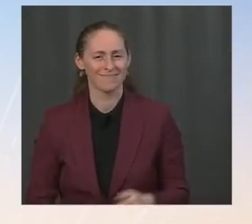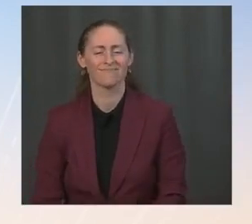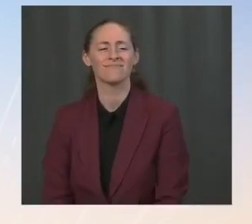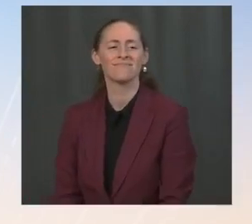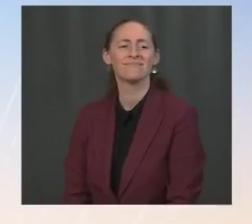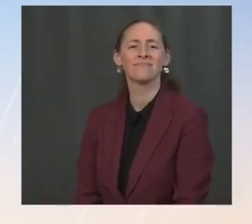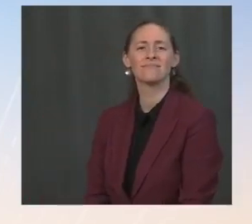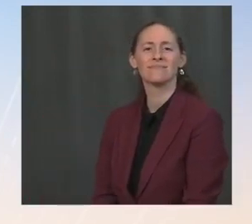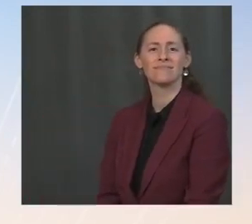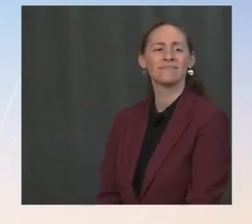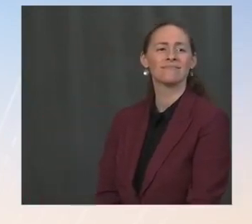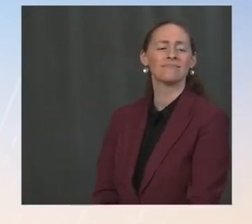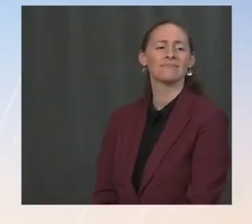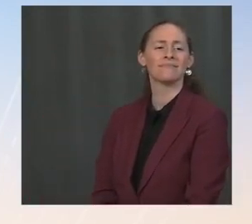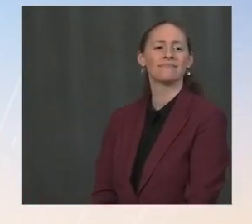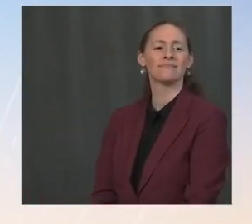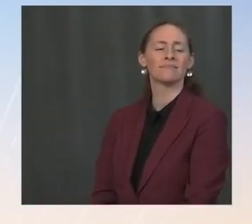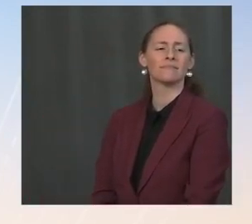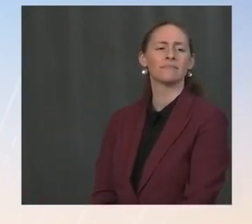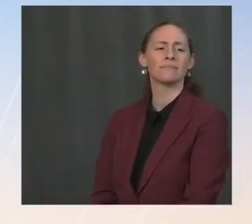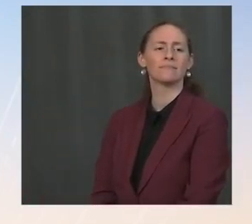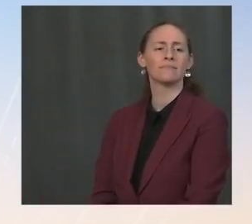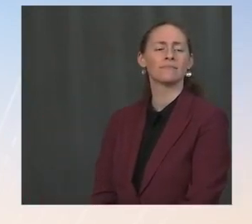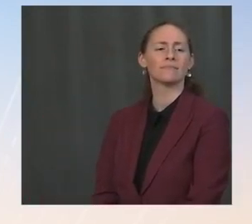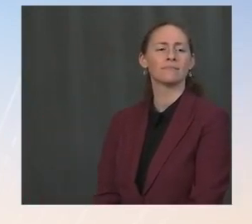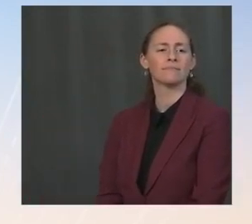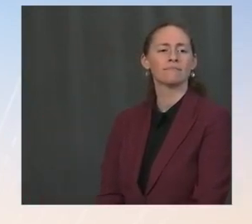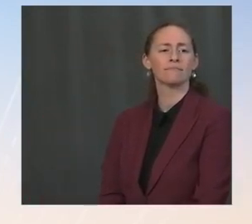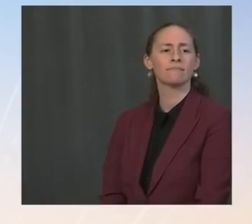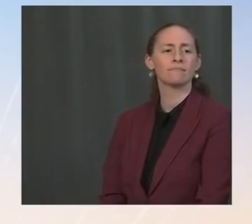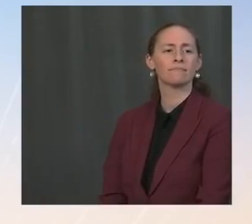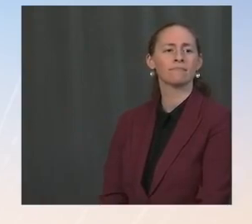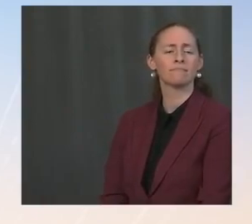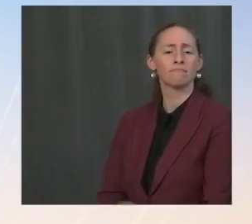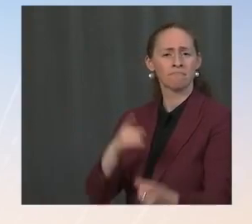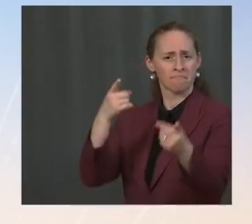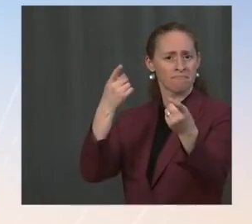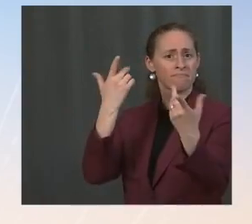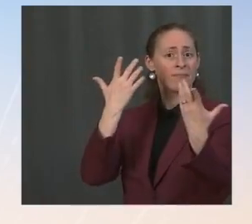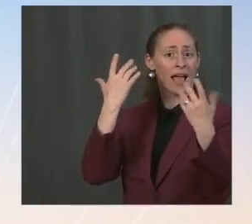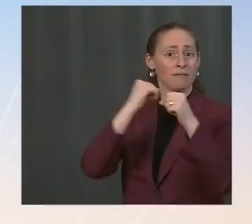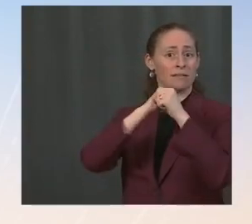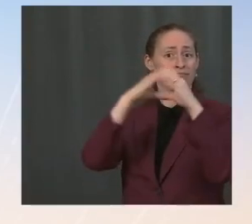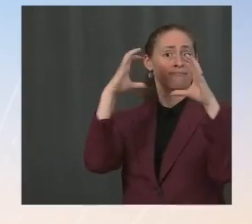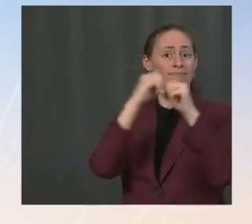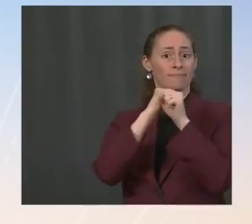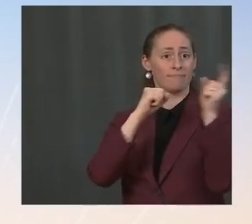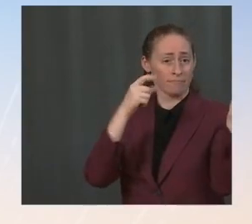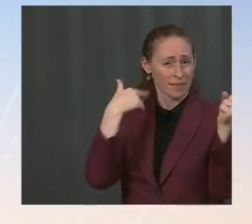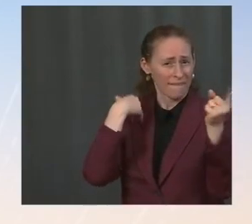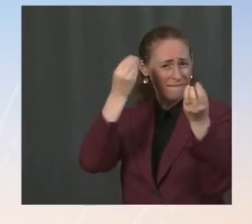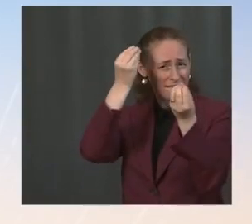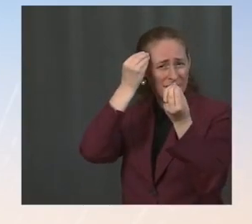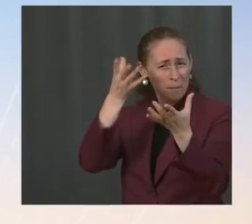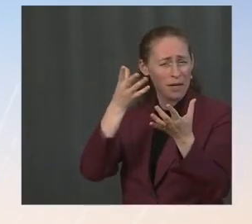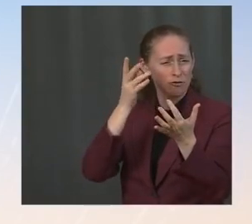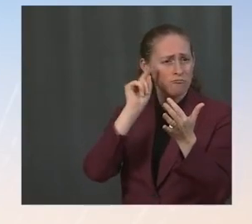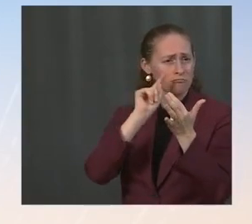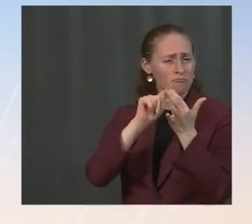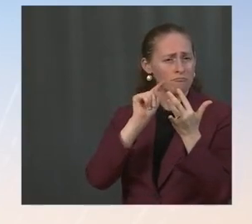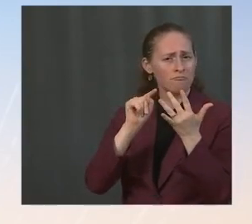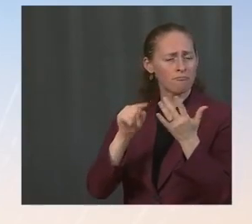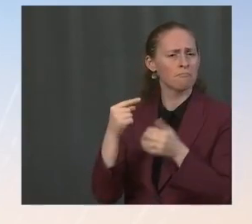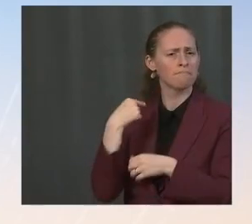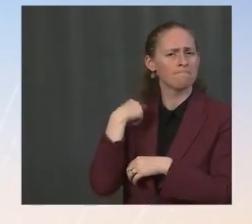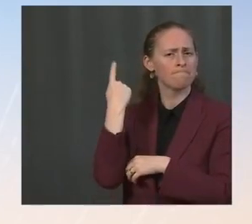had intelligence about the attack, even as I understand it, down to the very gate, but weren't able to stop it, what hope do you have of